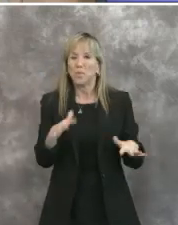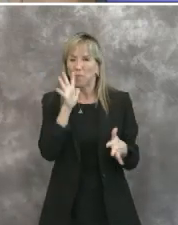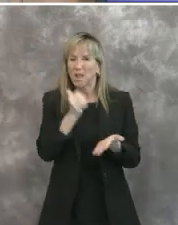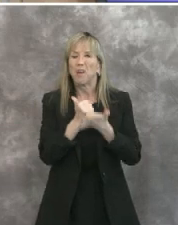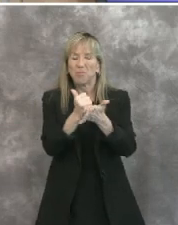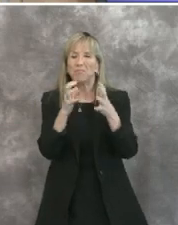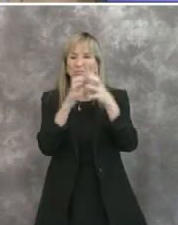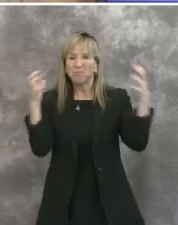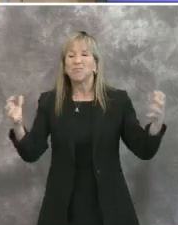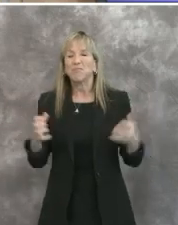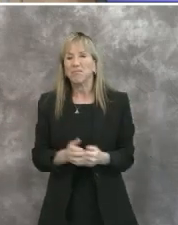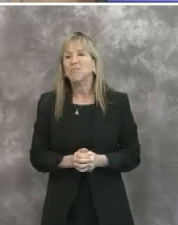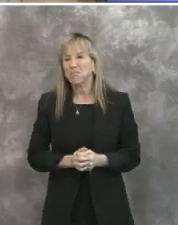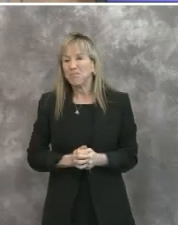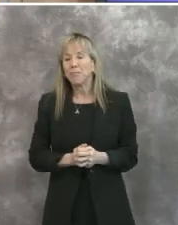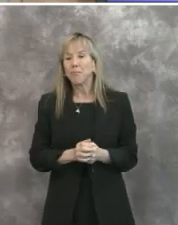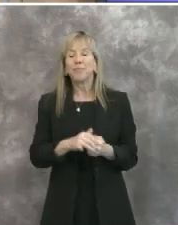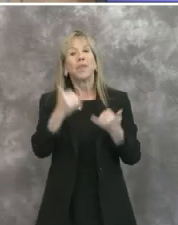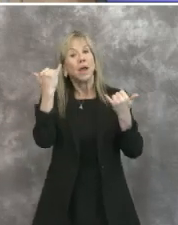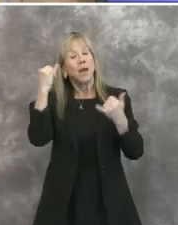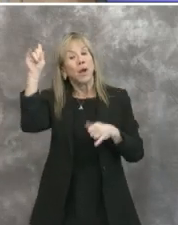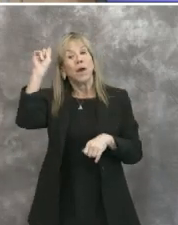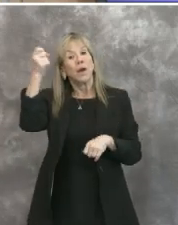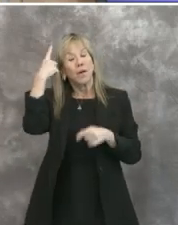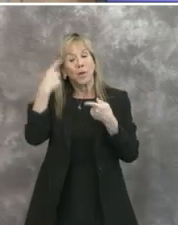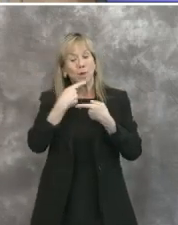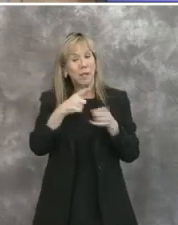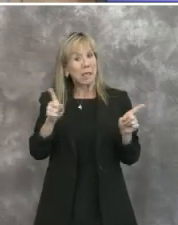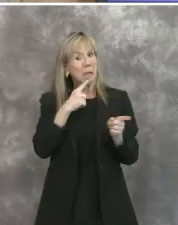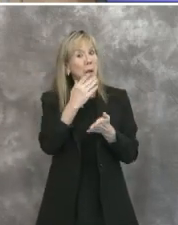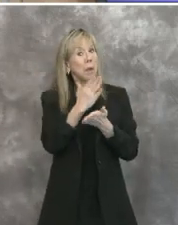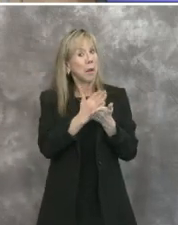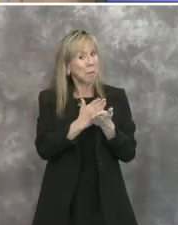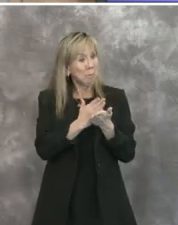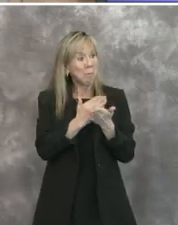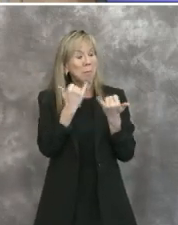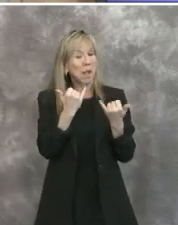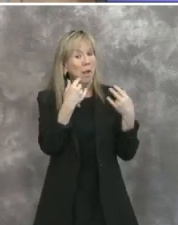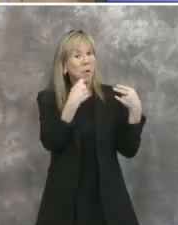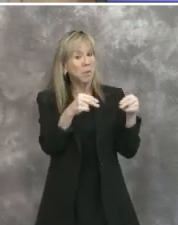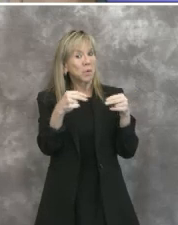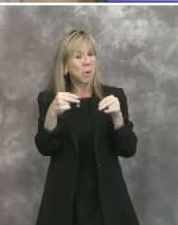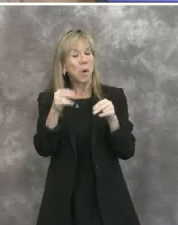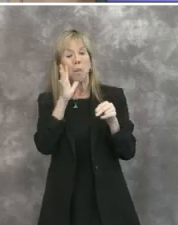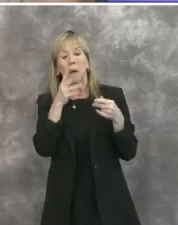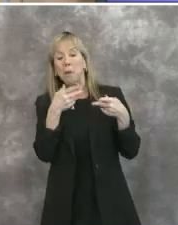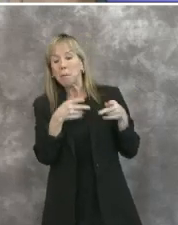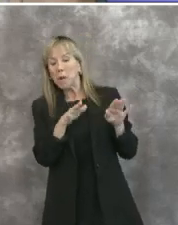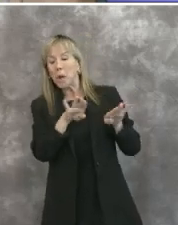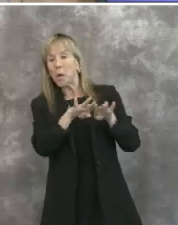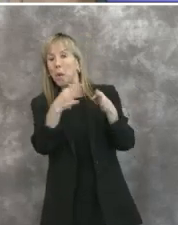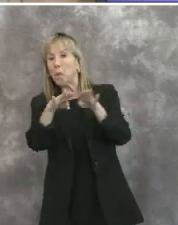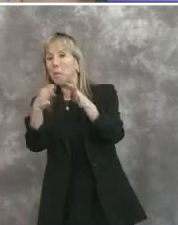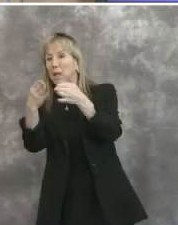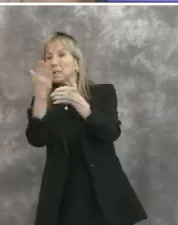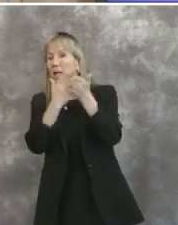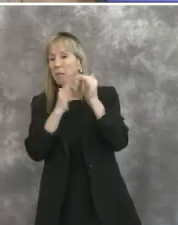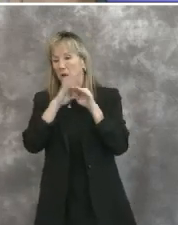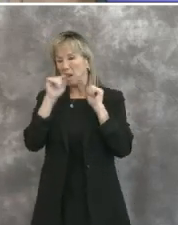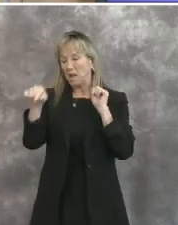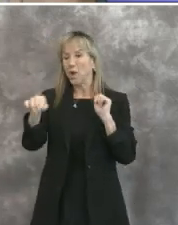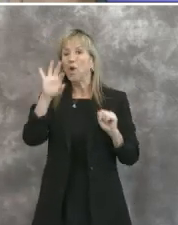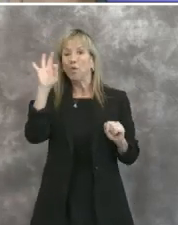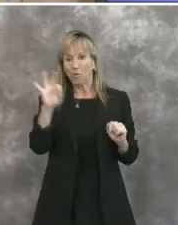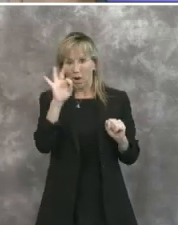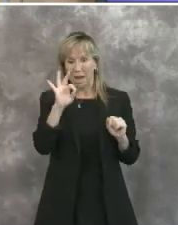As you may have heard, today the governor announced that some retail stores will be able to open as early as Friday as the state moves into